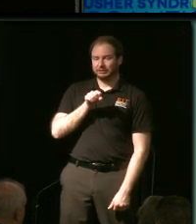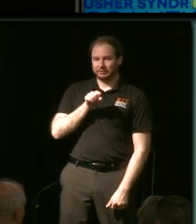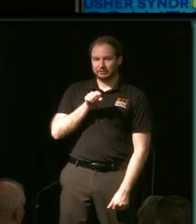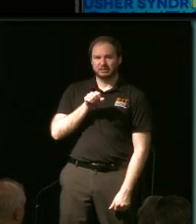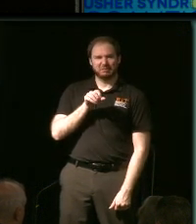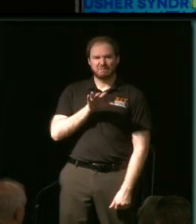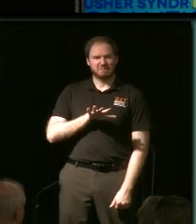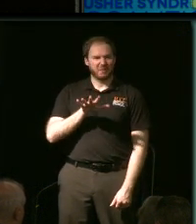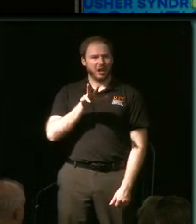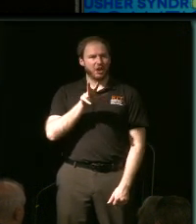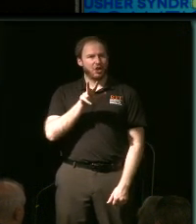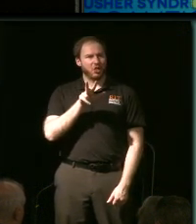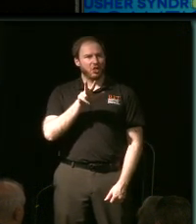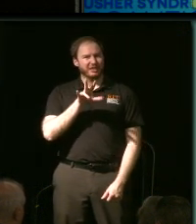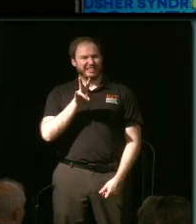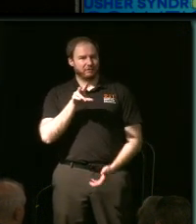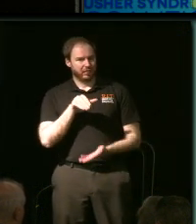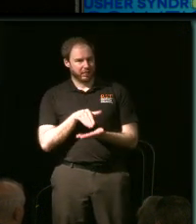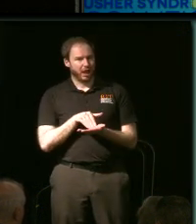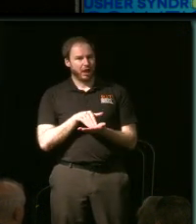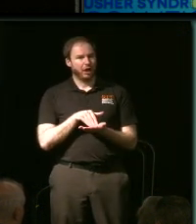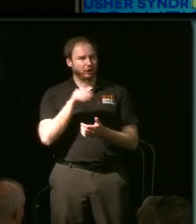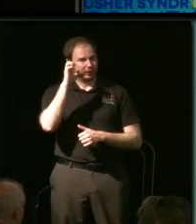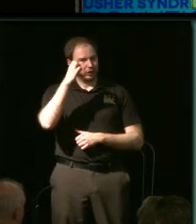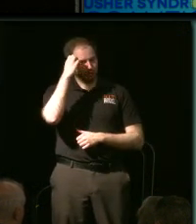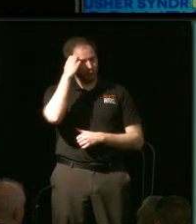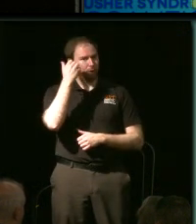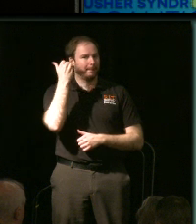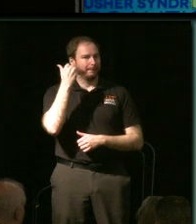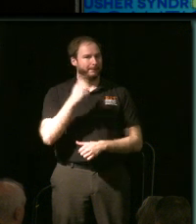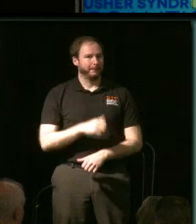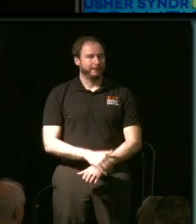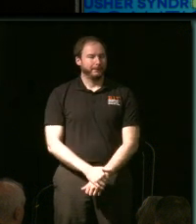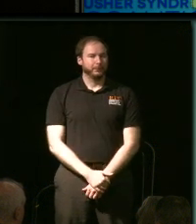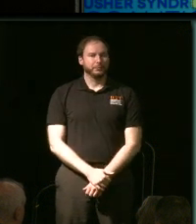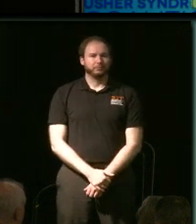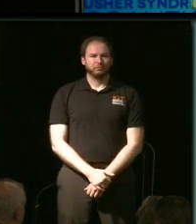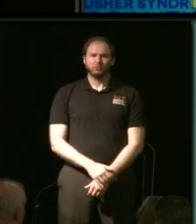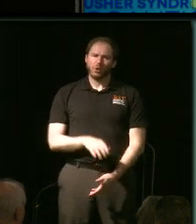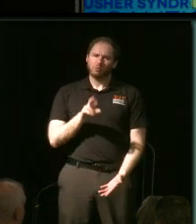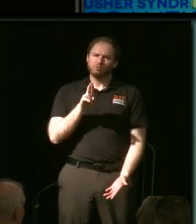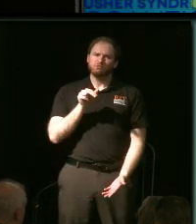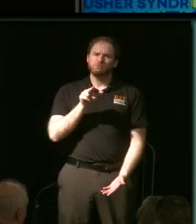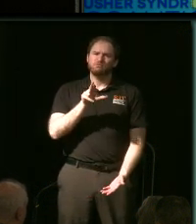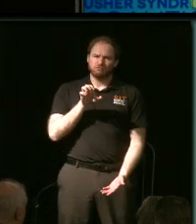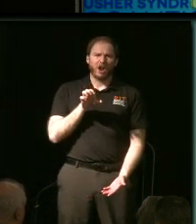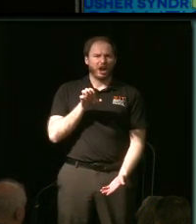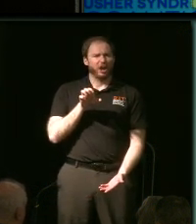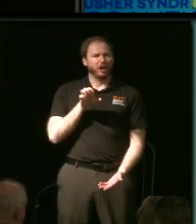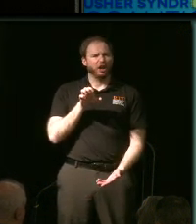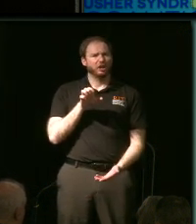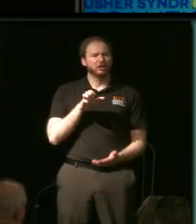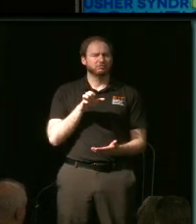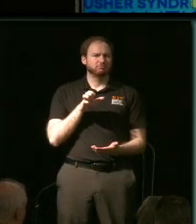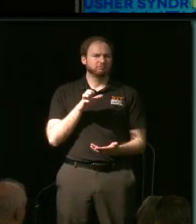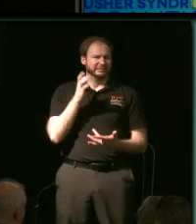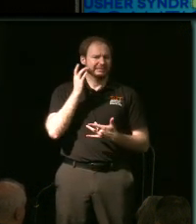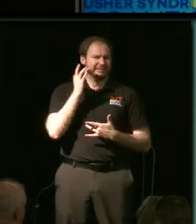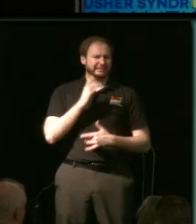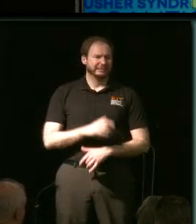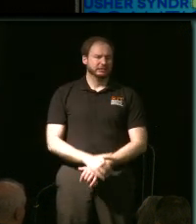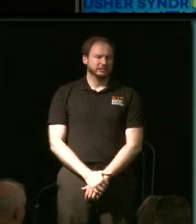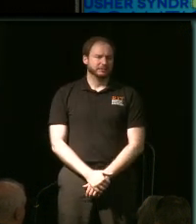and about 37,000 in Europe. So this is a rare disease.